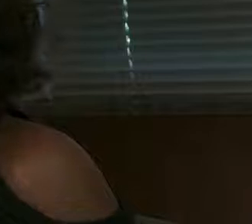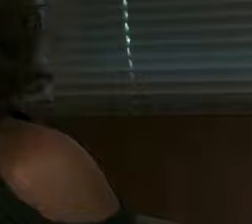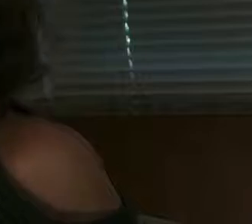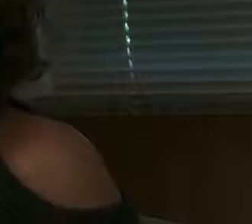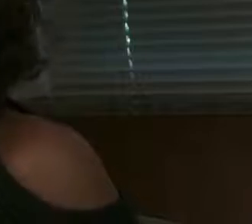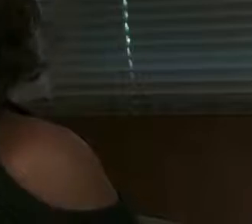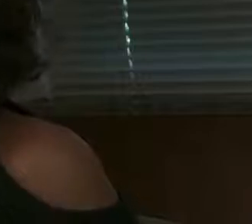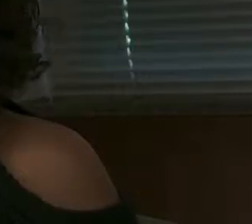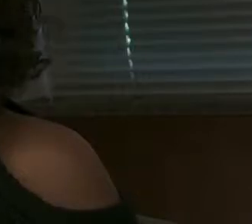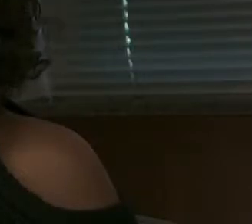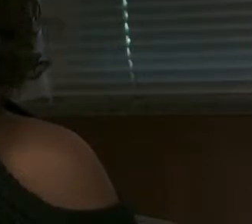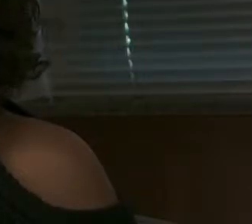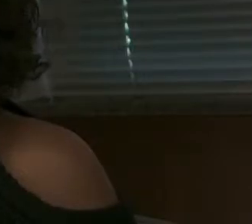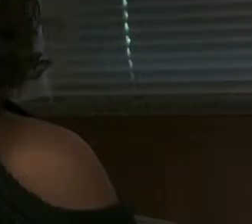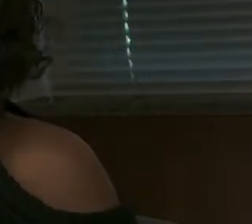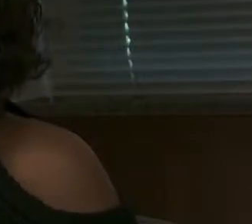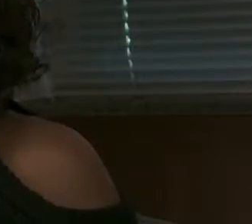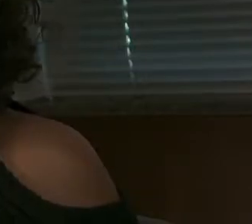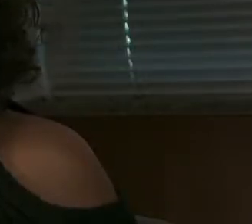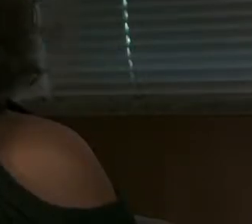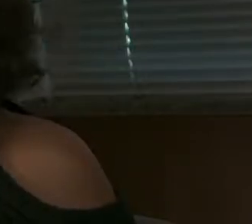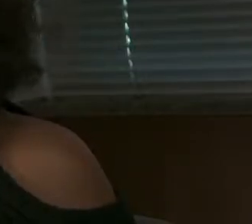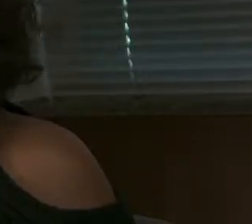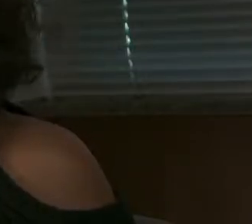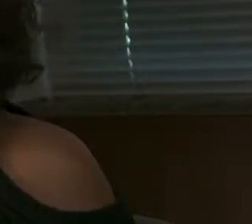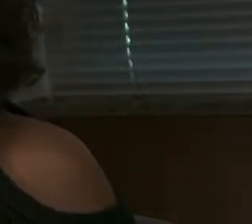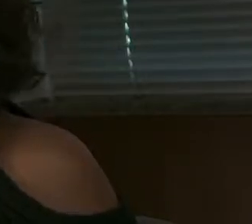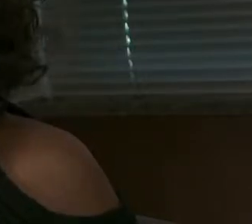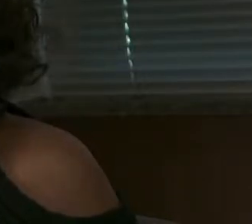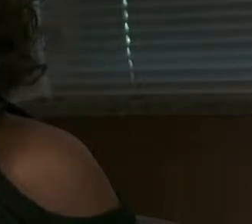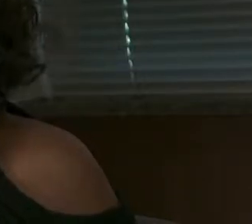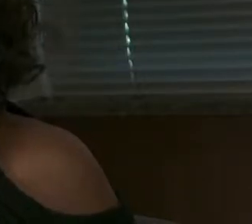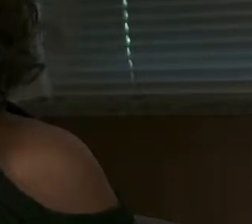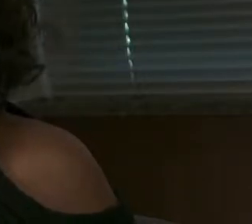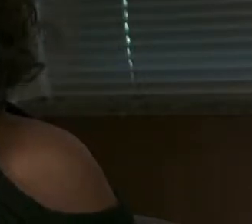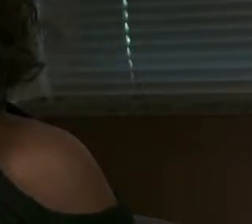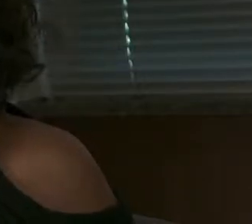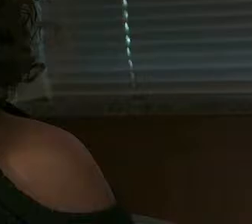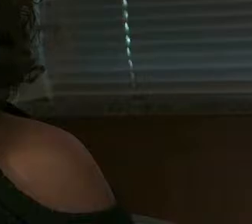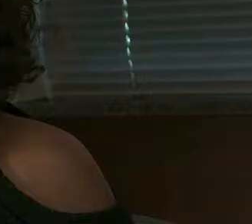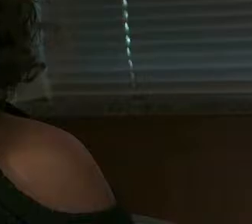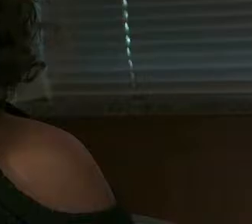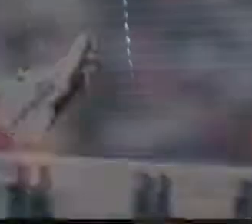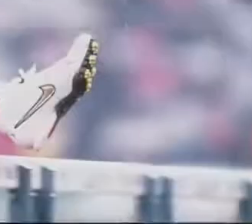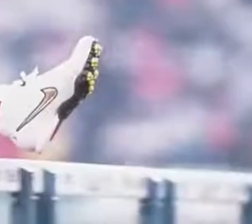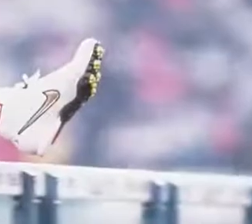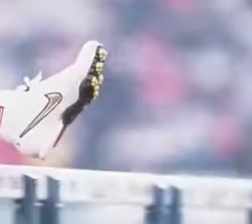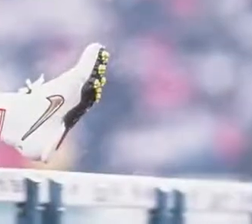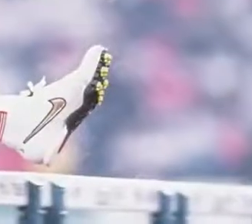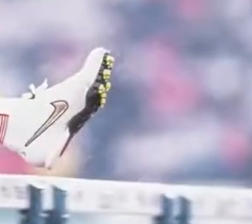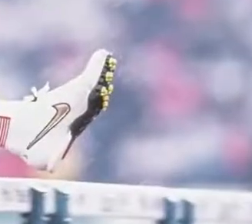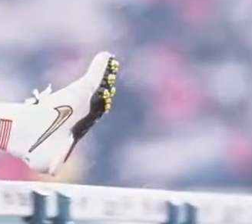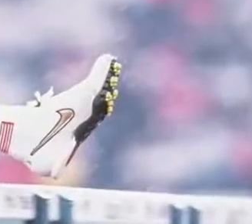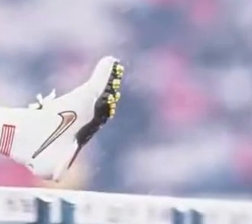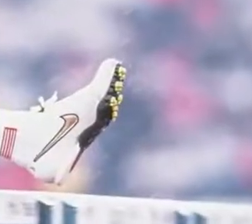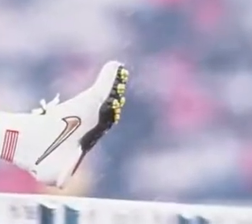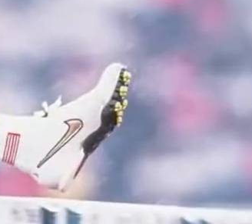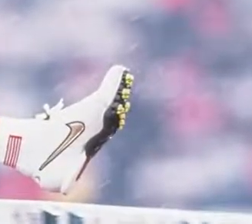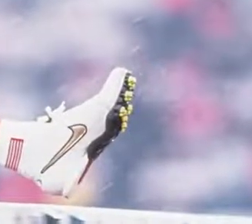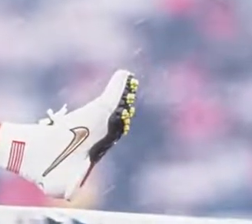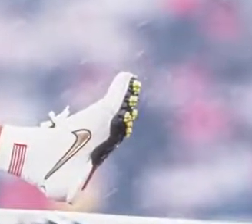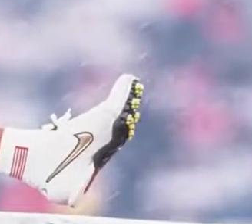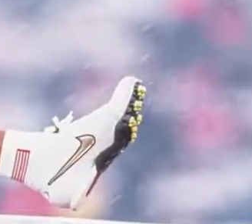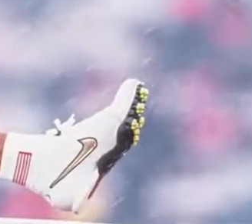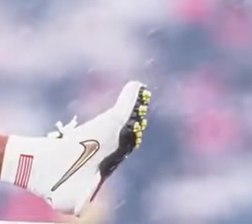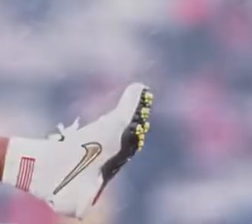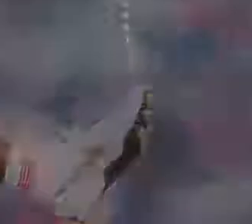my playground. Just as we were together then, we must all band together now and work to combat COVID-19. As an Olympian, I understand the